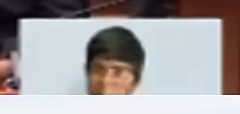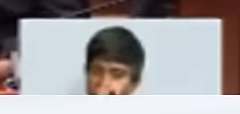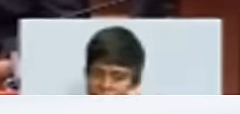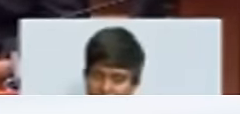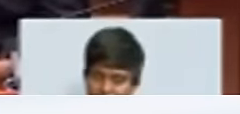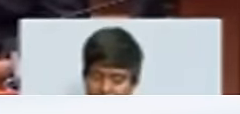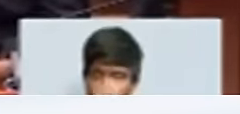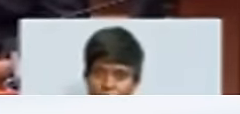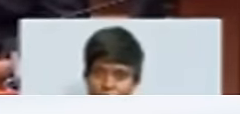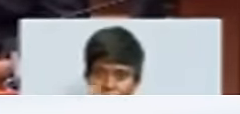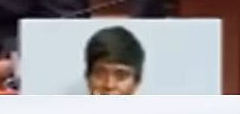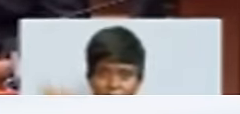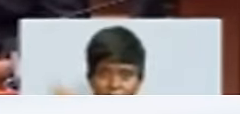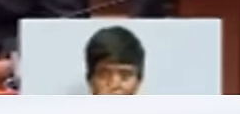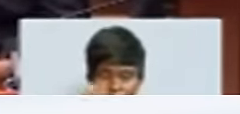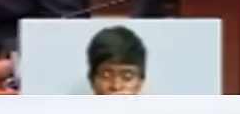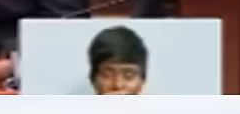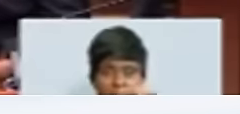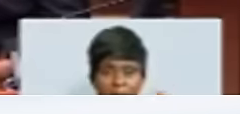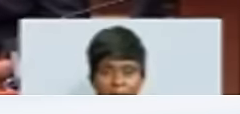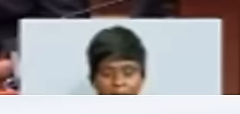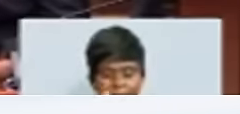rehabilitated across the country, while